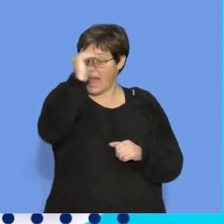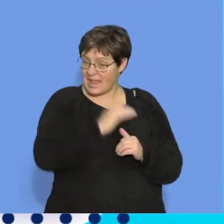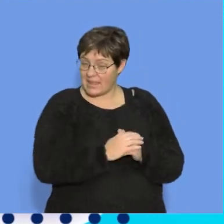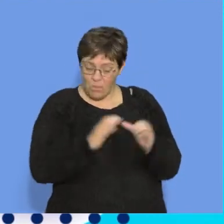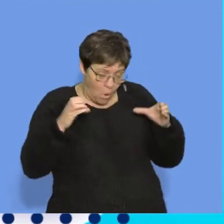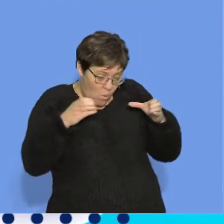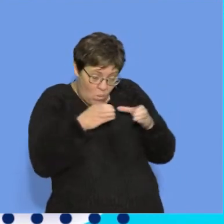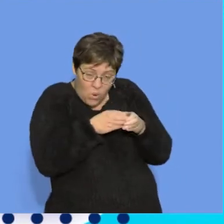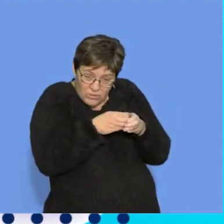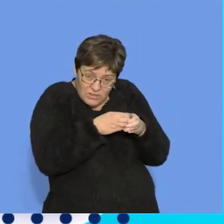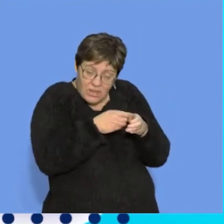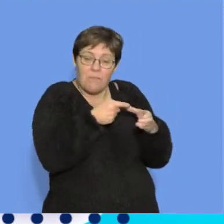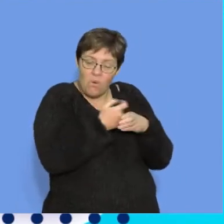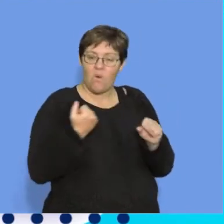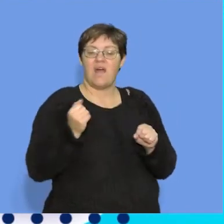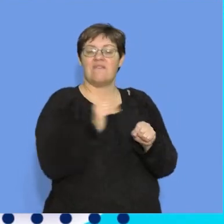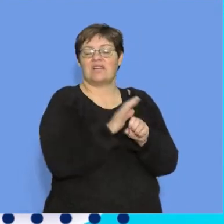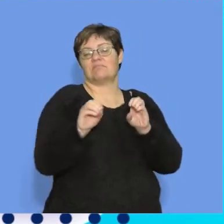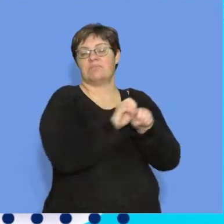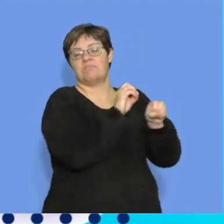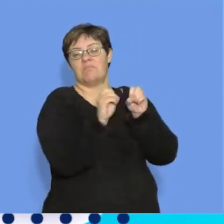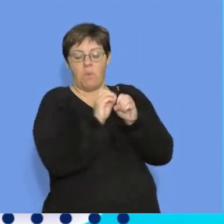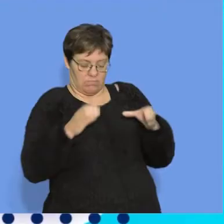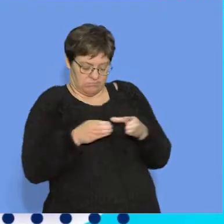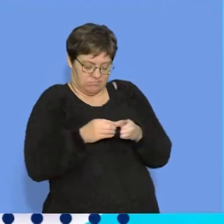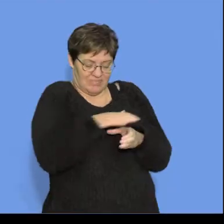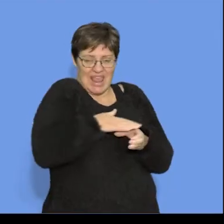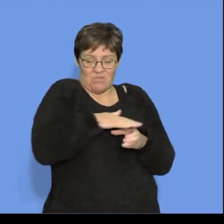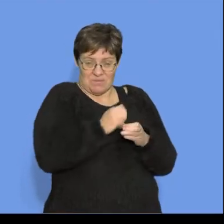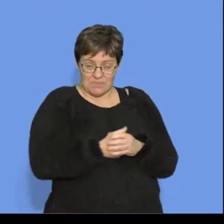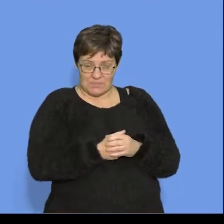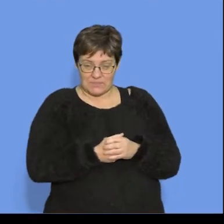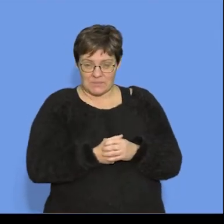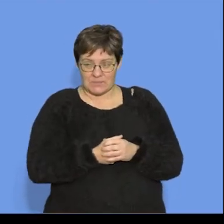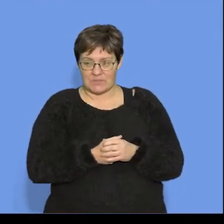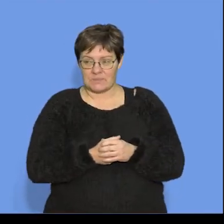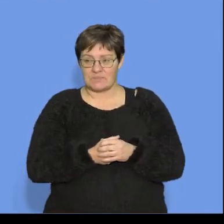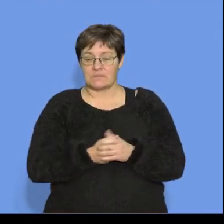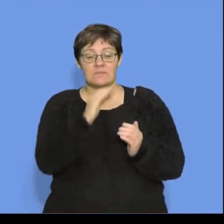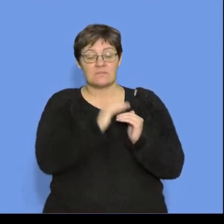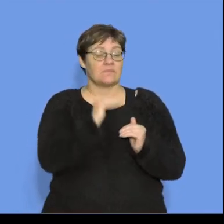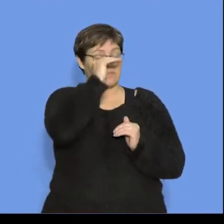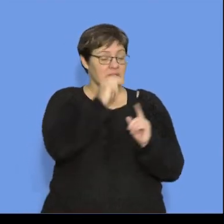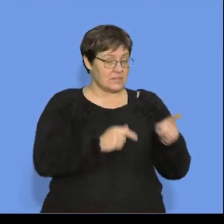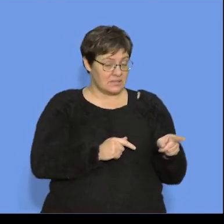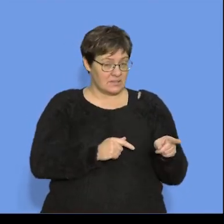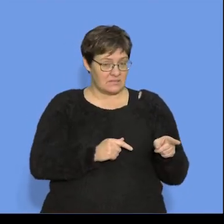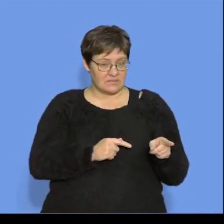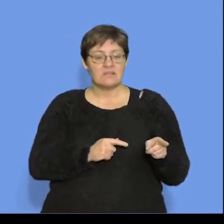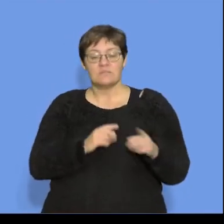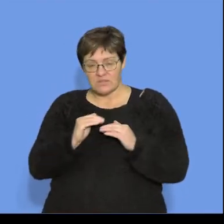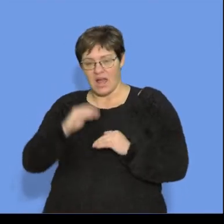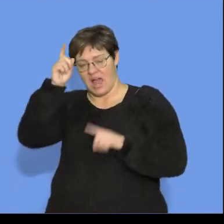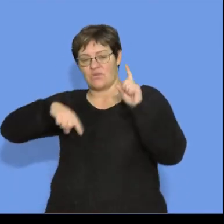together, more likely to have effective collisions, increase rate. So if this is high, then you're going to have a